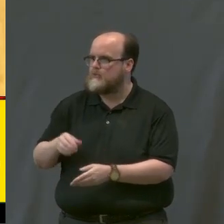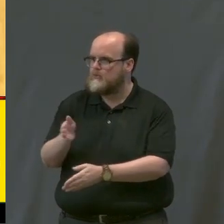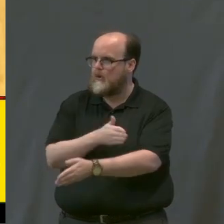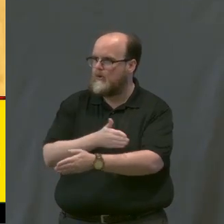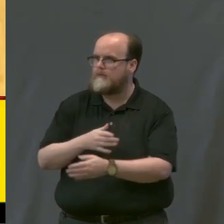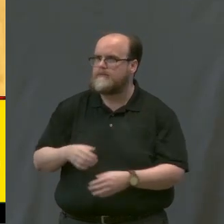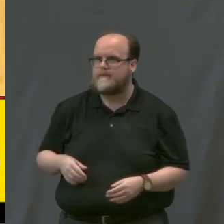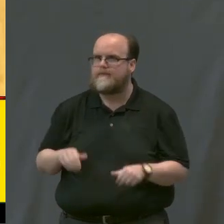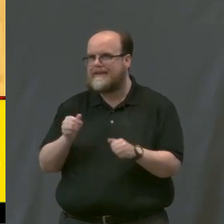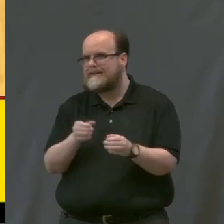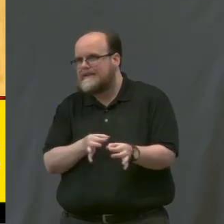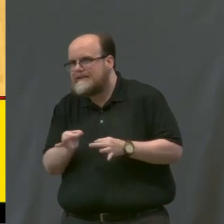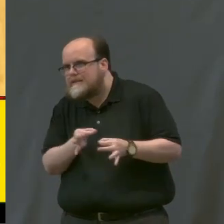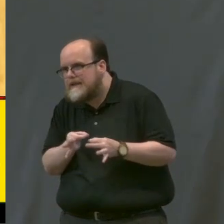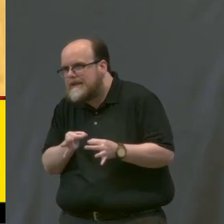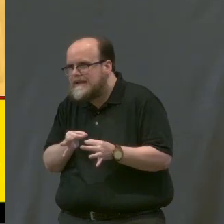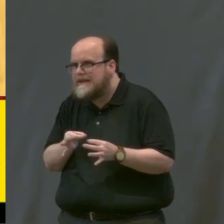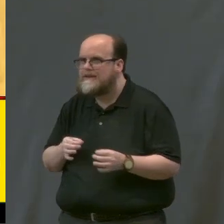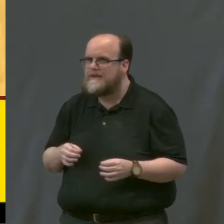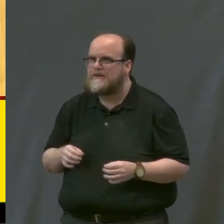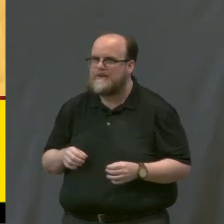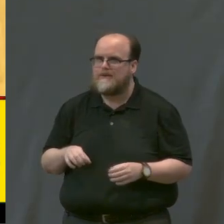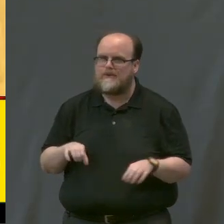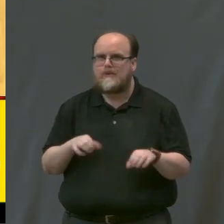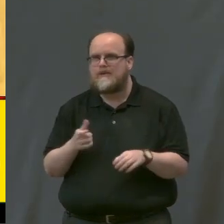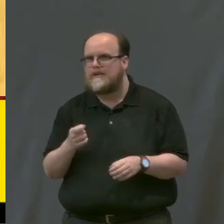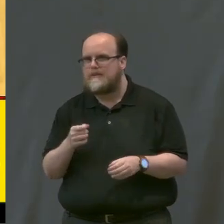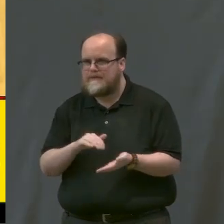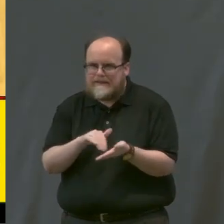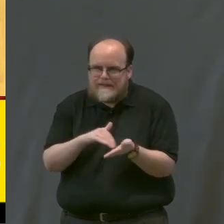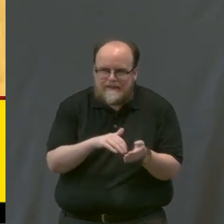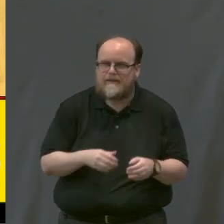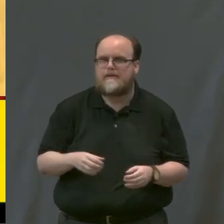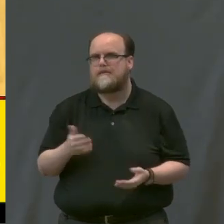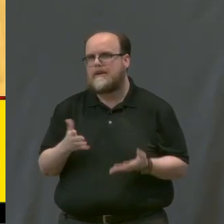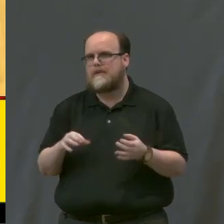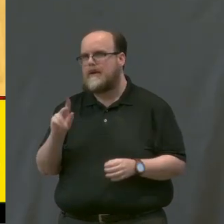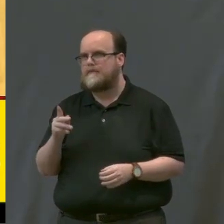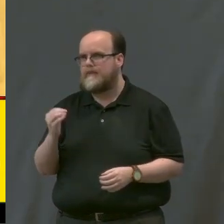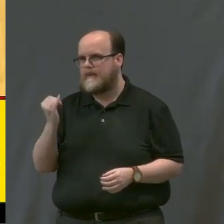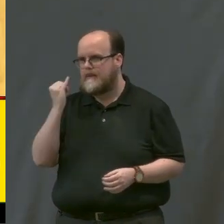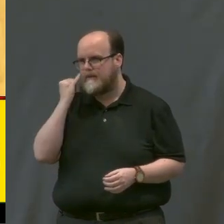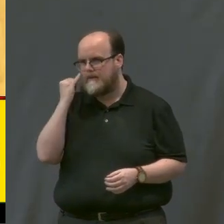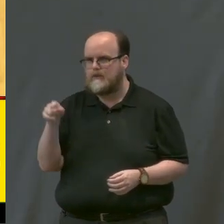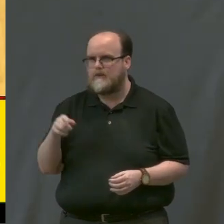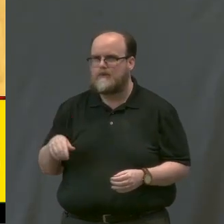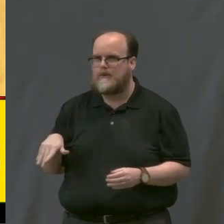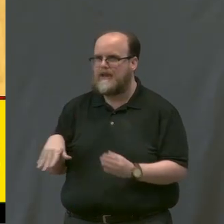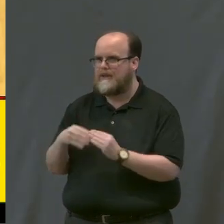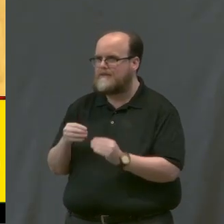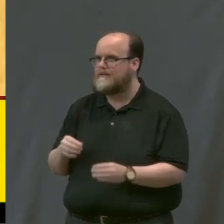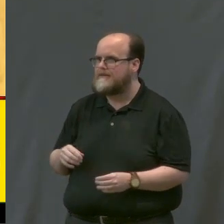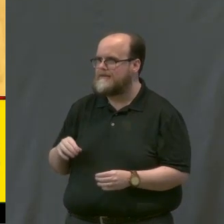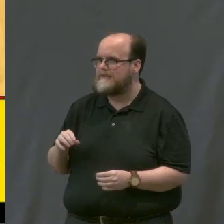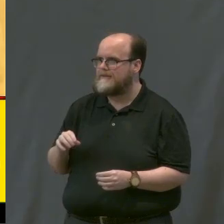You can explain your way through it, do a little hand waving, and I think you'll be okay. Just so long as you put a little asterisk beside